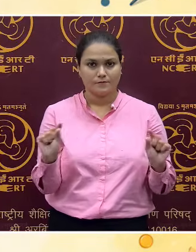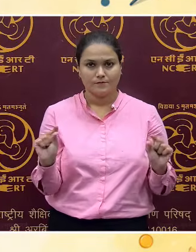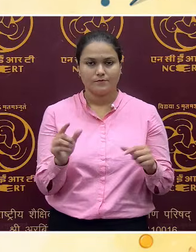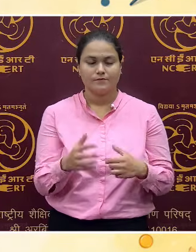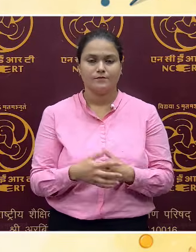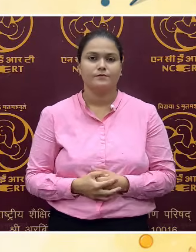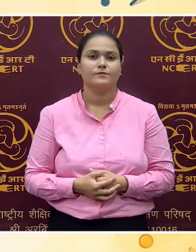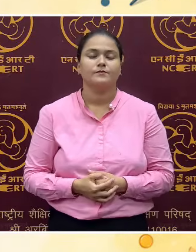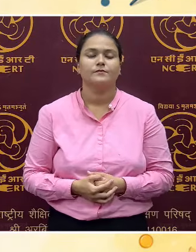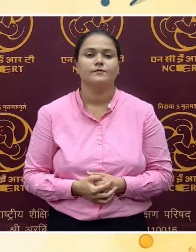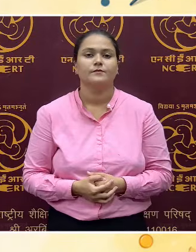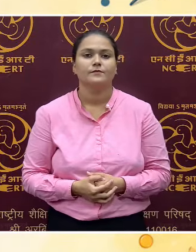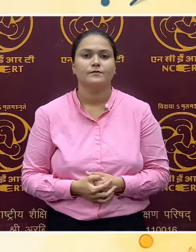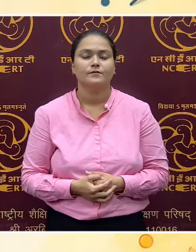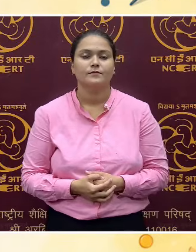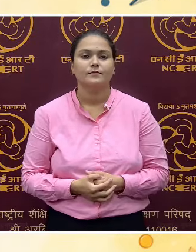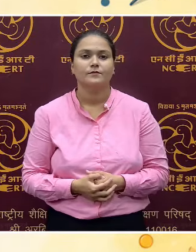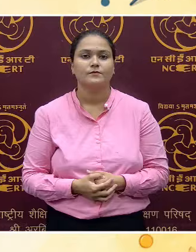you cannot cure.